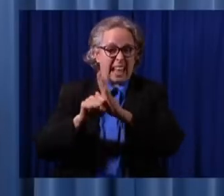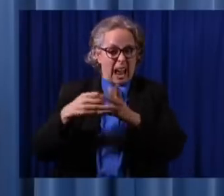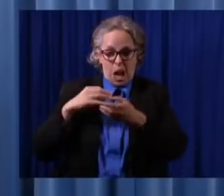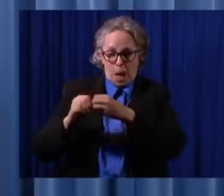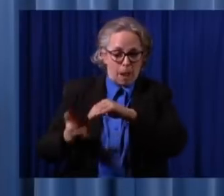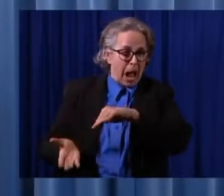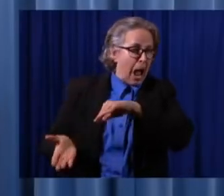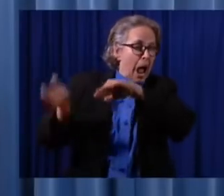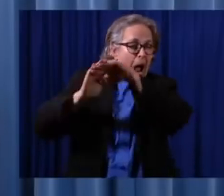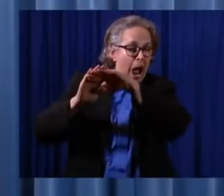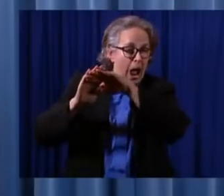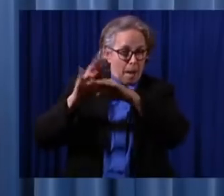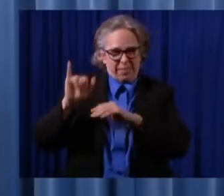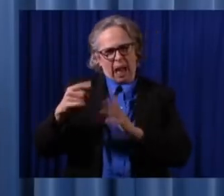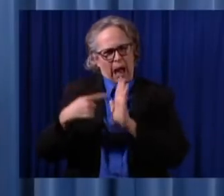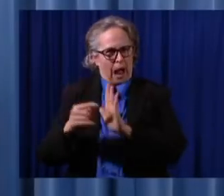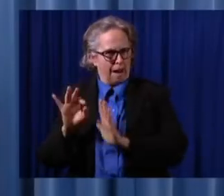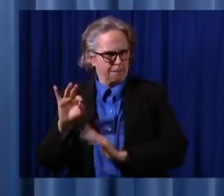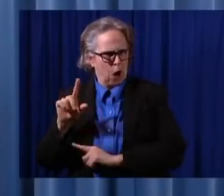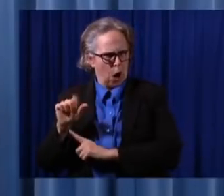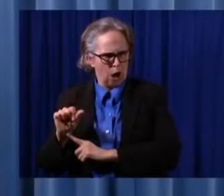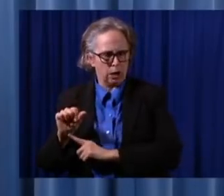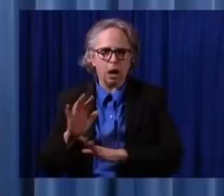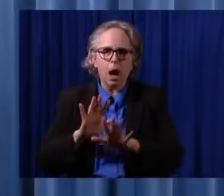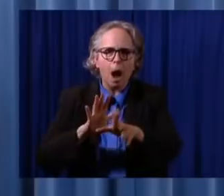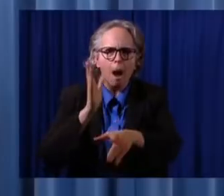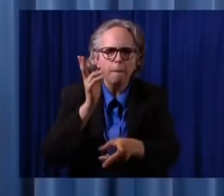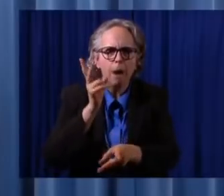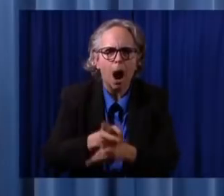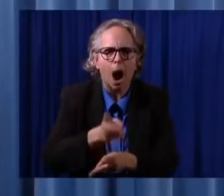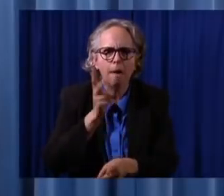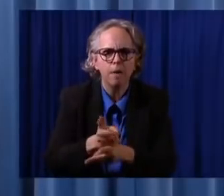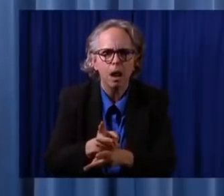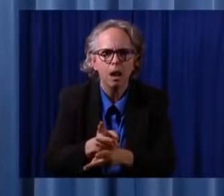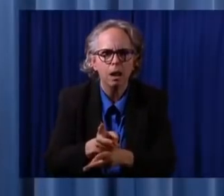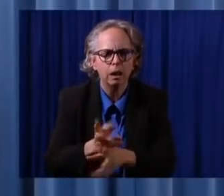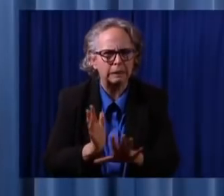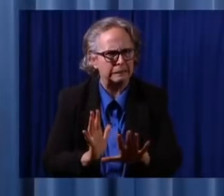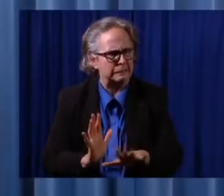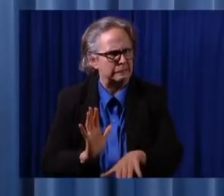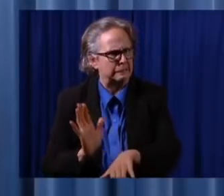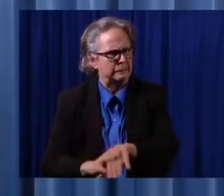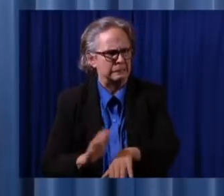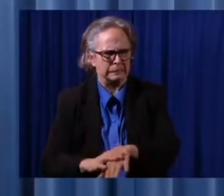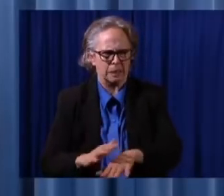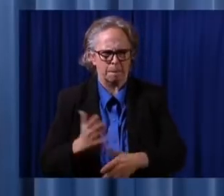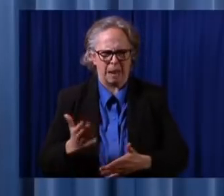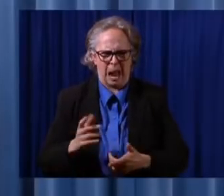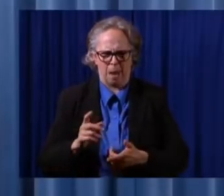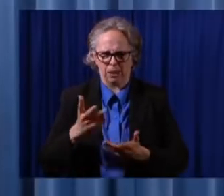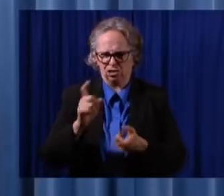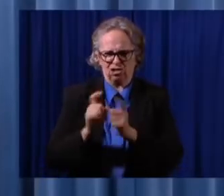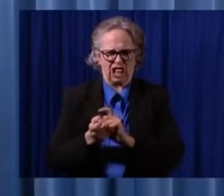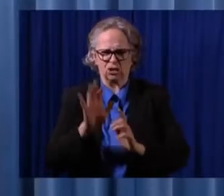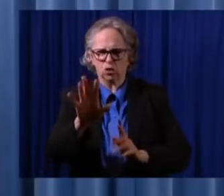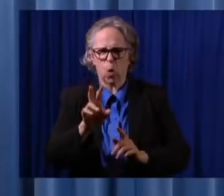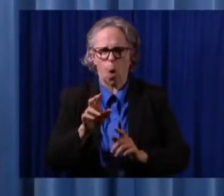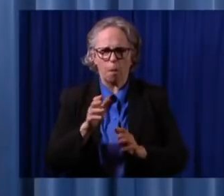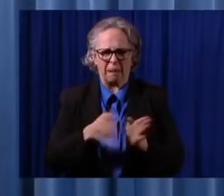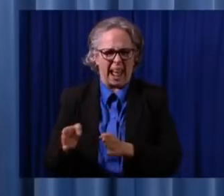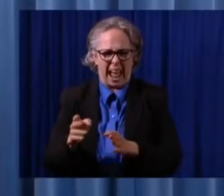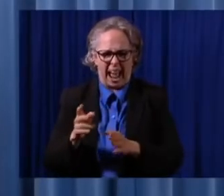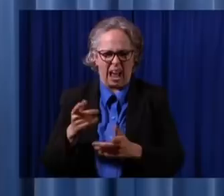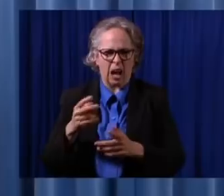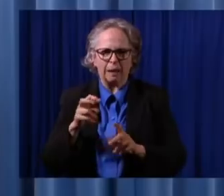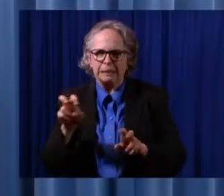in cases, be careful. You know, you might want to dramatically restrict the people you come in contact with in